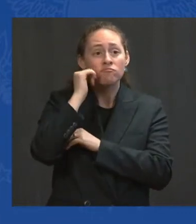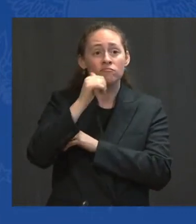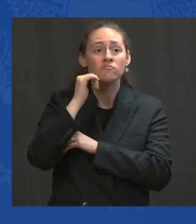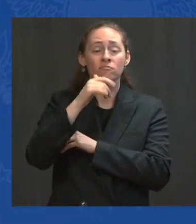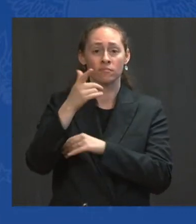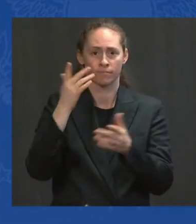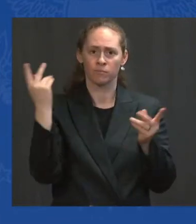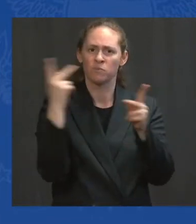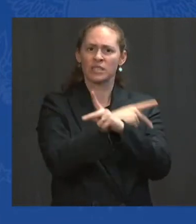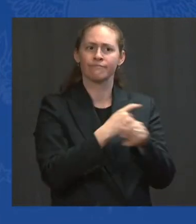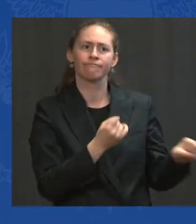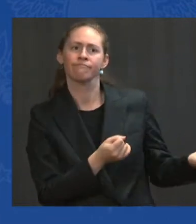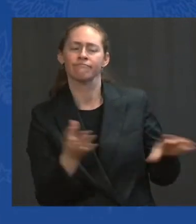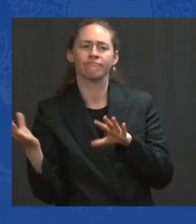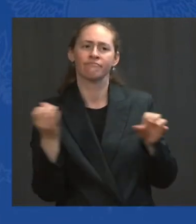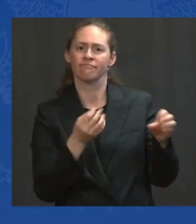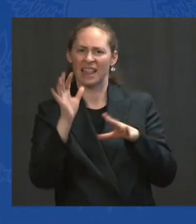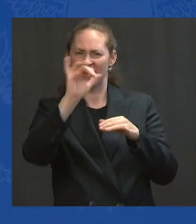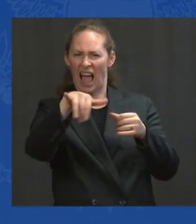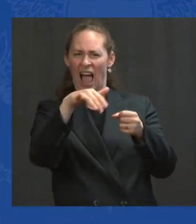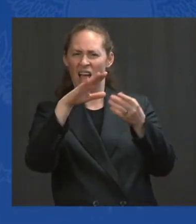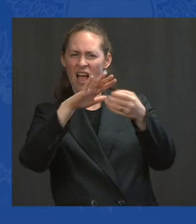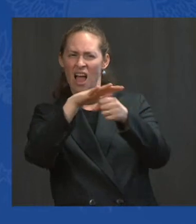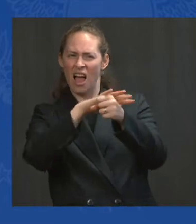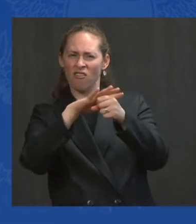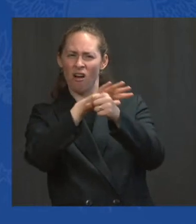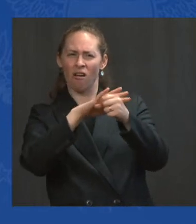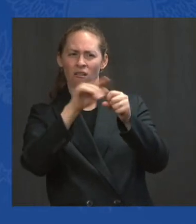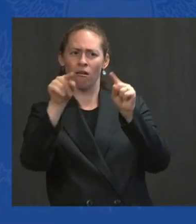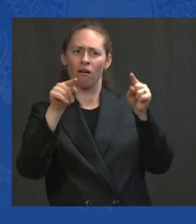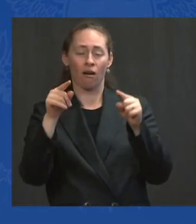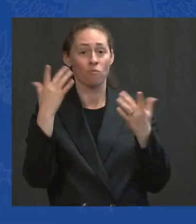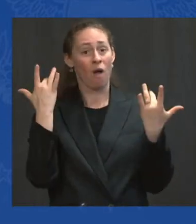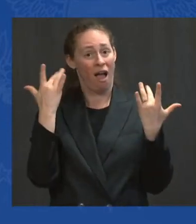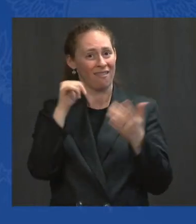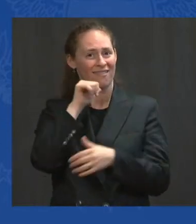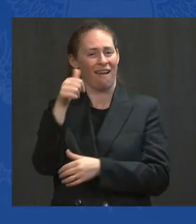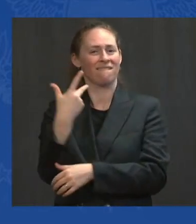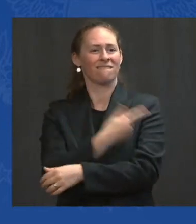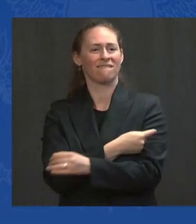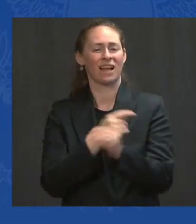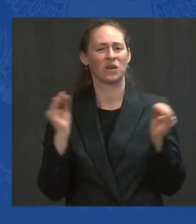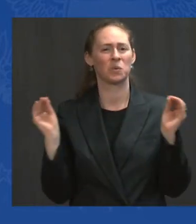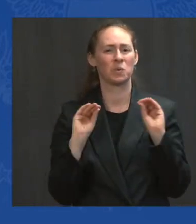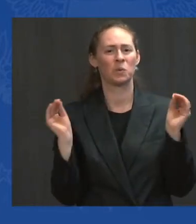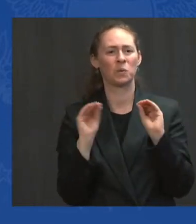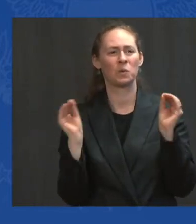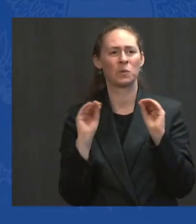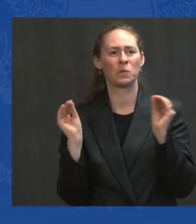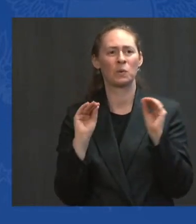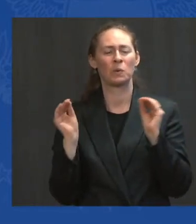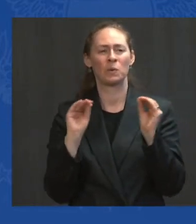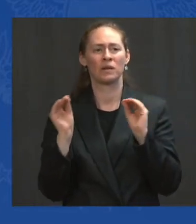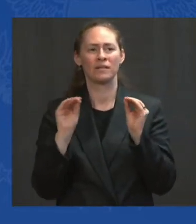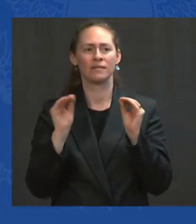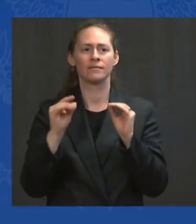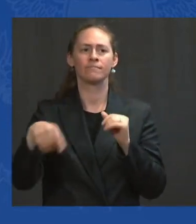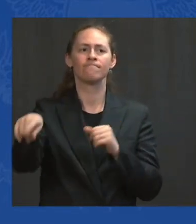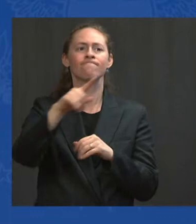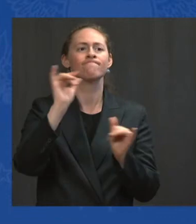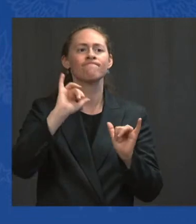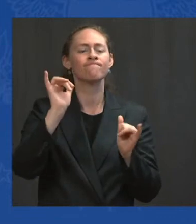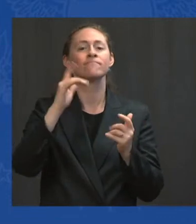hospitalizations and deaths among unvaccinated individuals. Many of these counties are also the same locations where the Delta